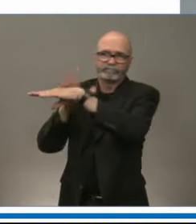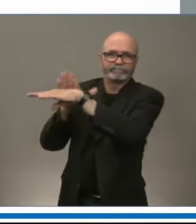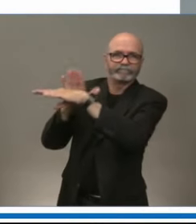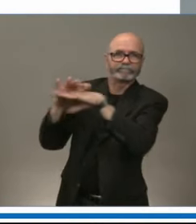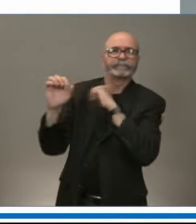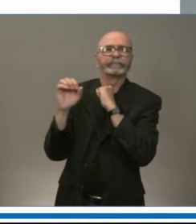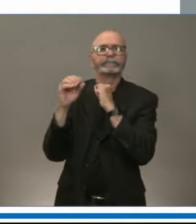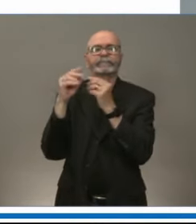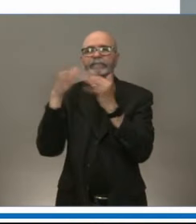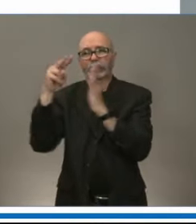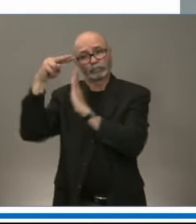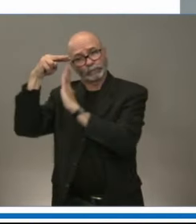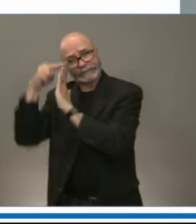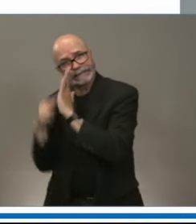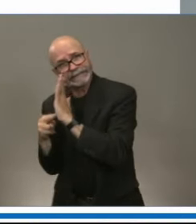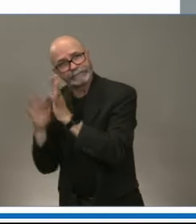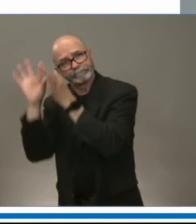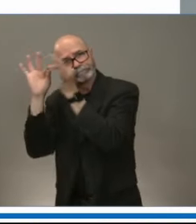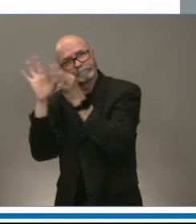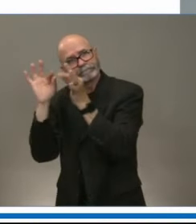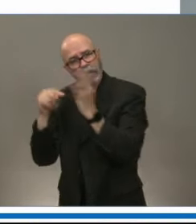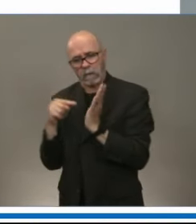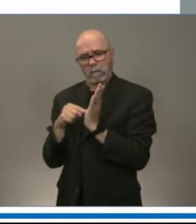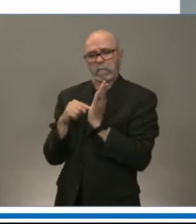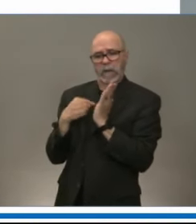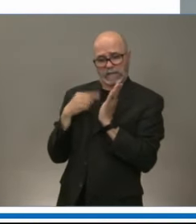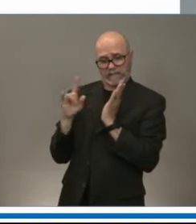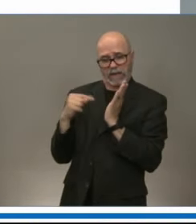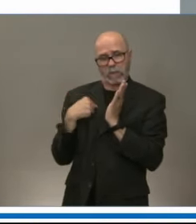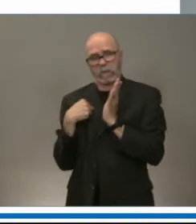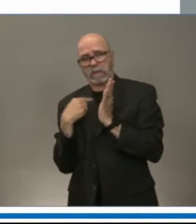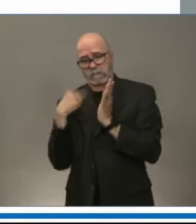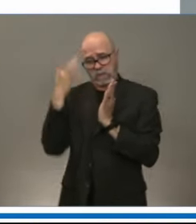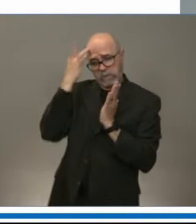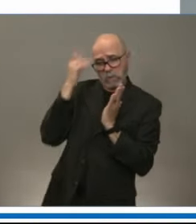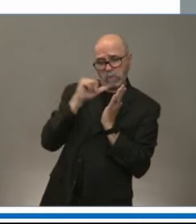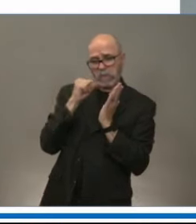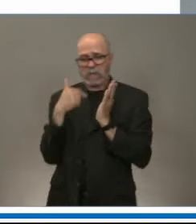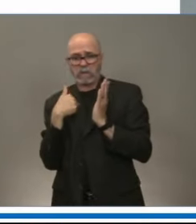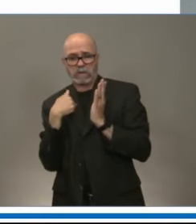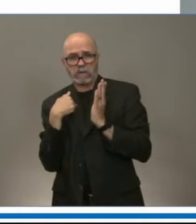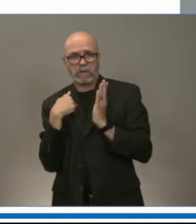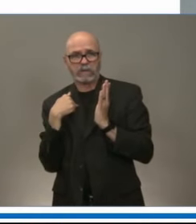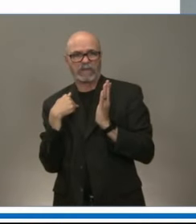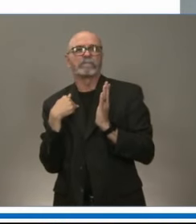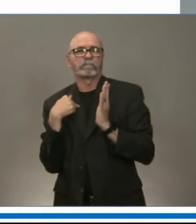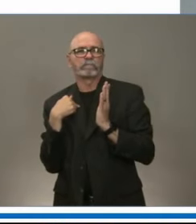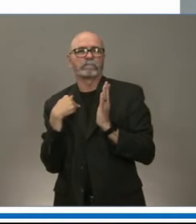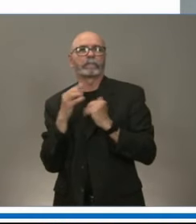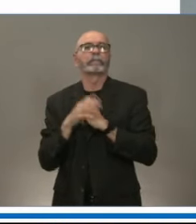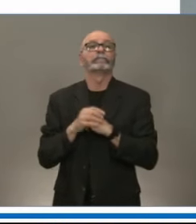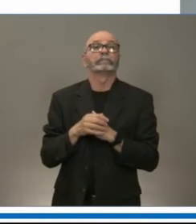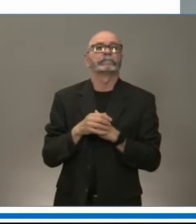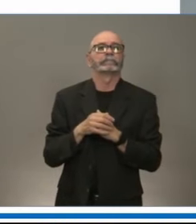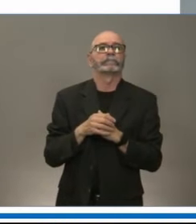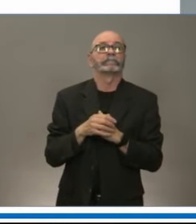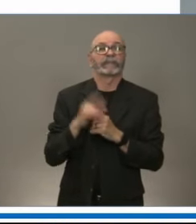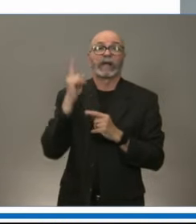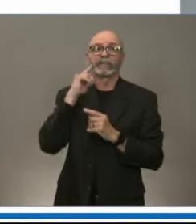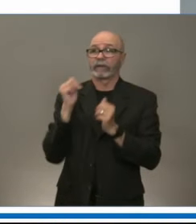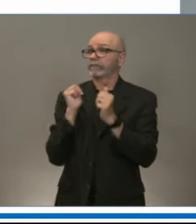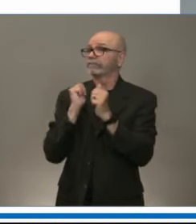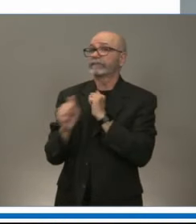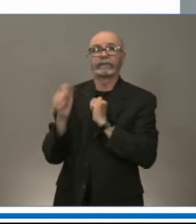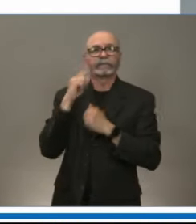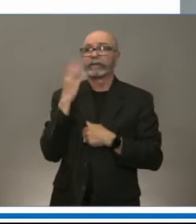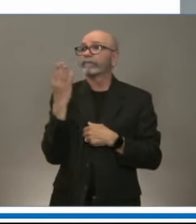developed symptoms, I want to remind people, as I said yesterday, that the 14-day period has passed, so it would not be new people, but